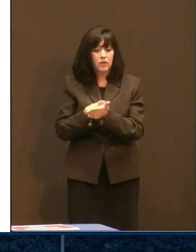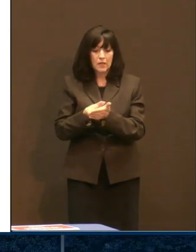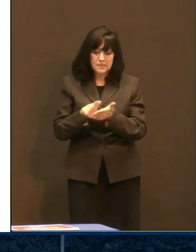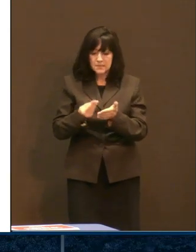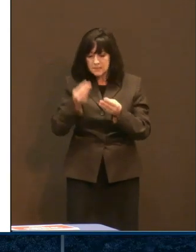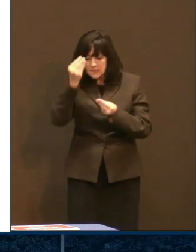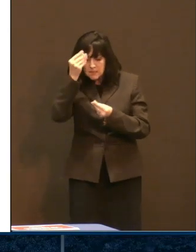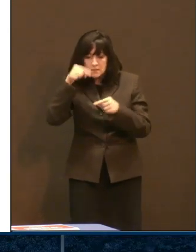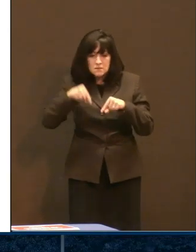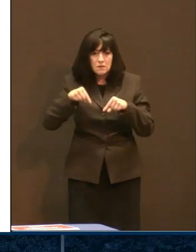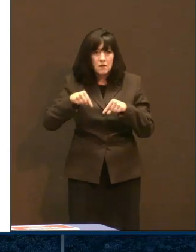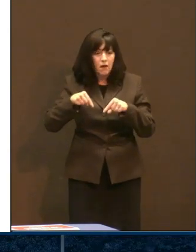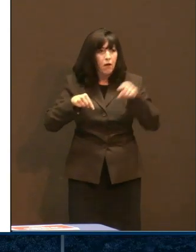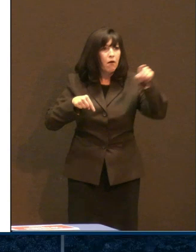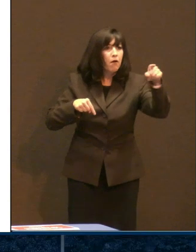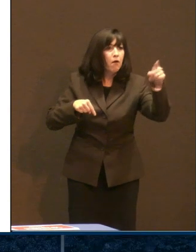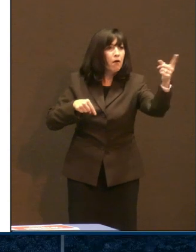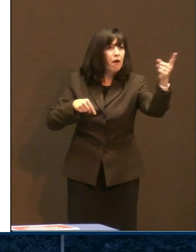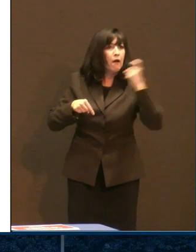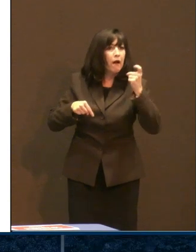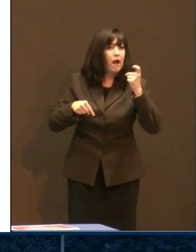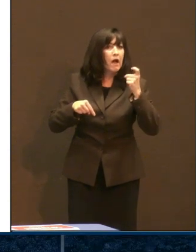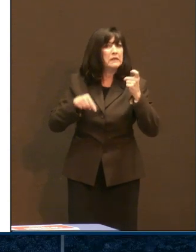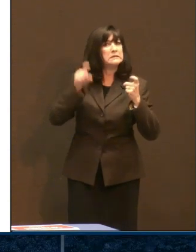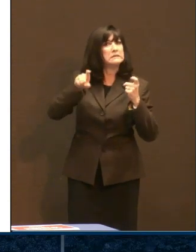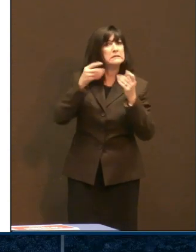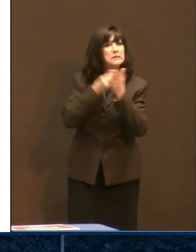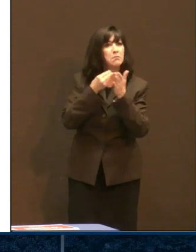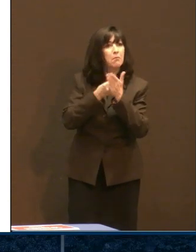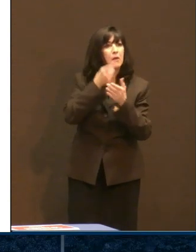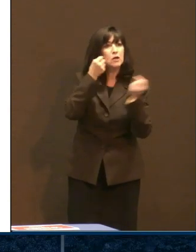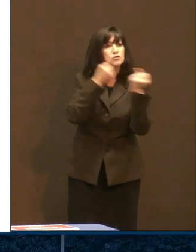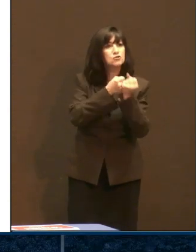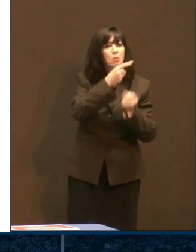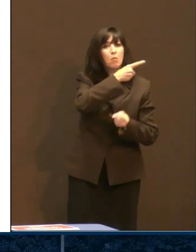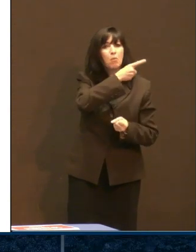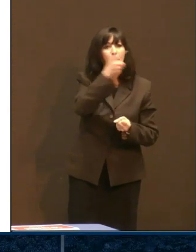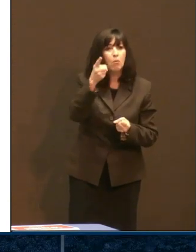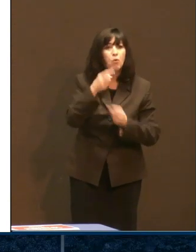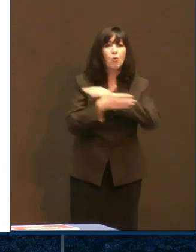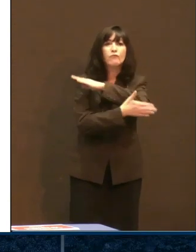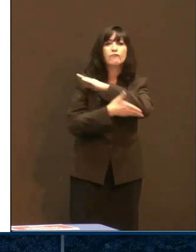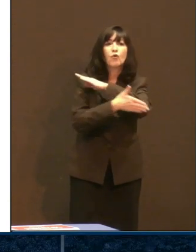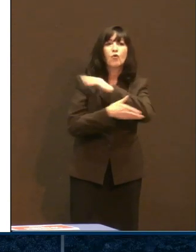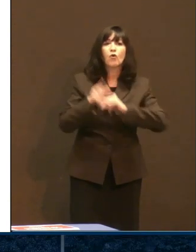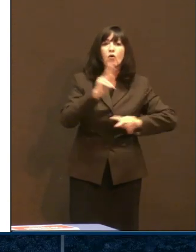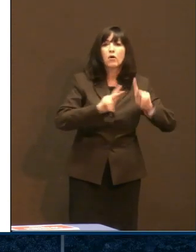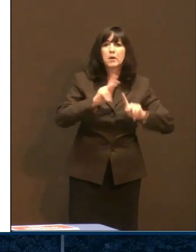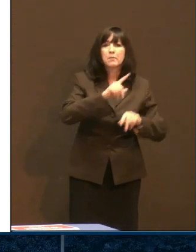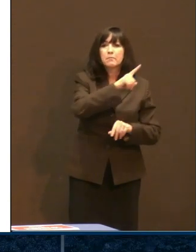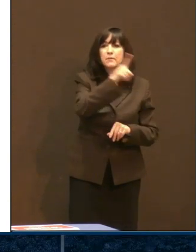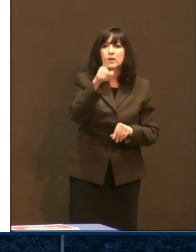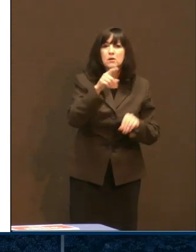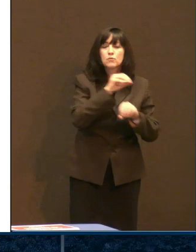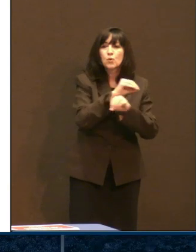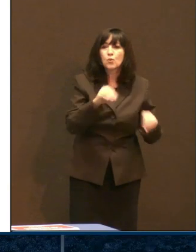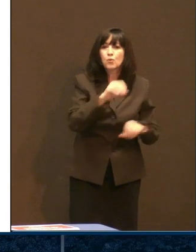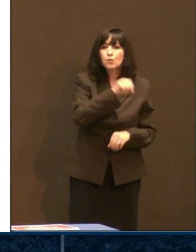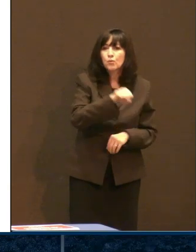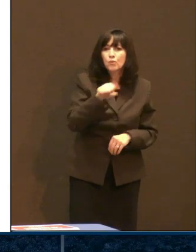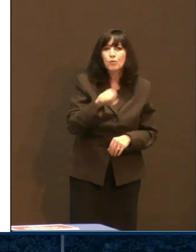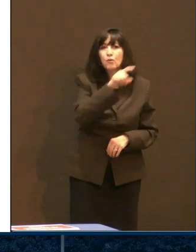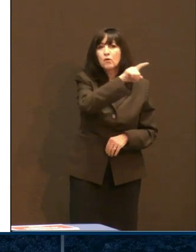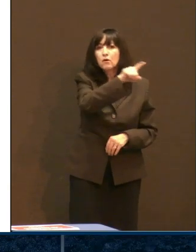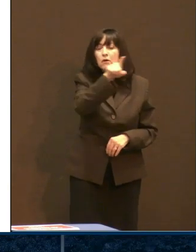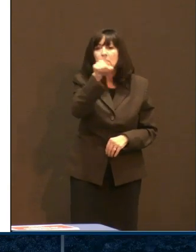from undocumented immigrants, to support for communities, and we're focusing our energy